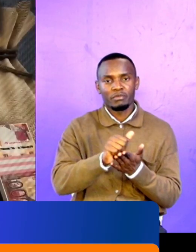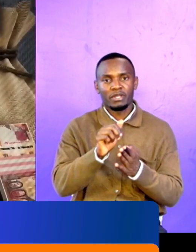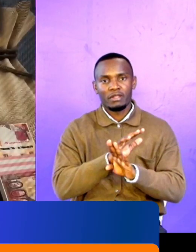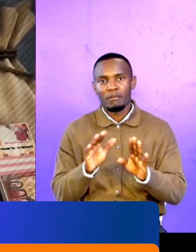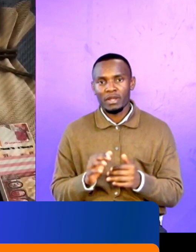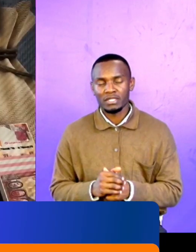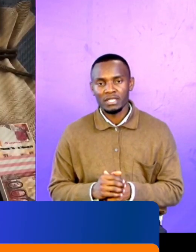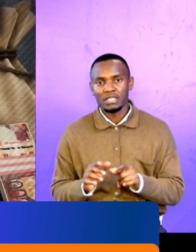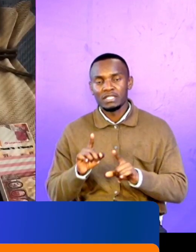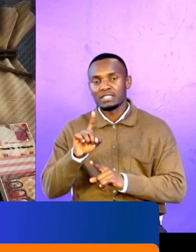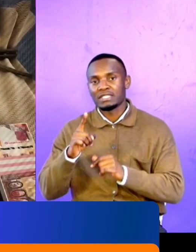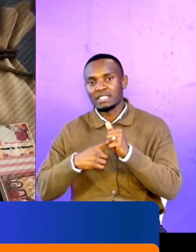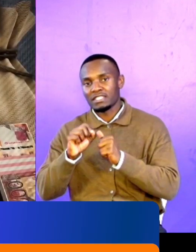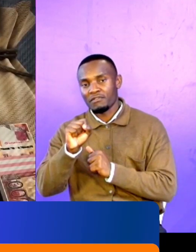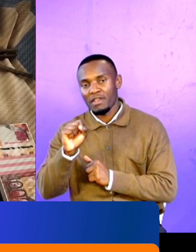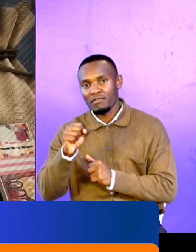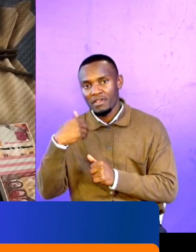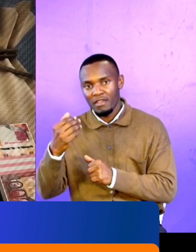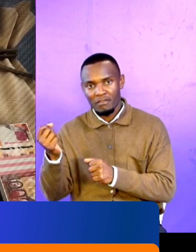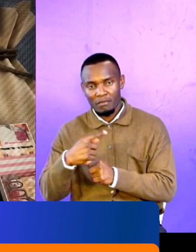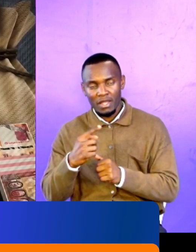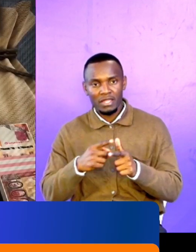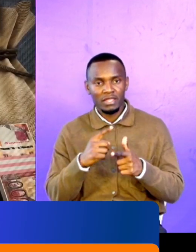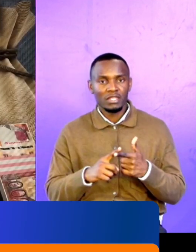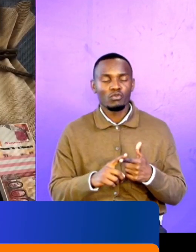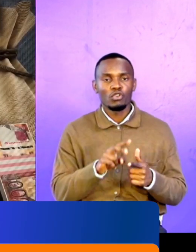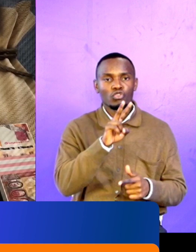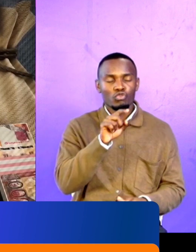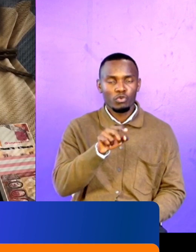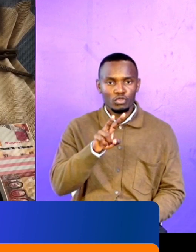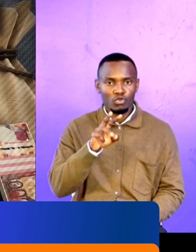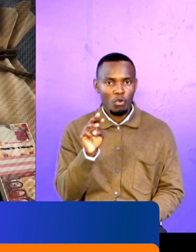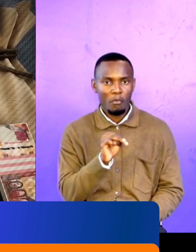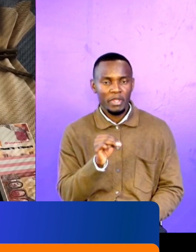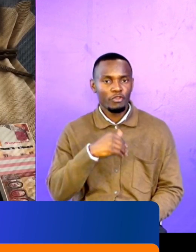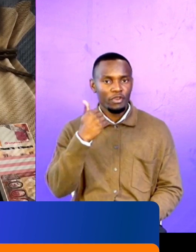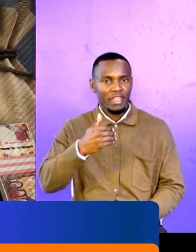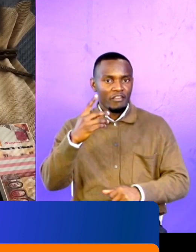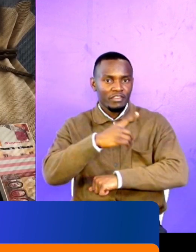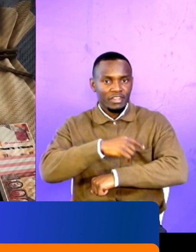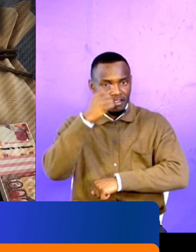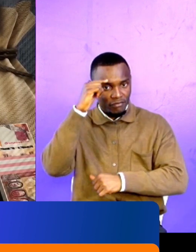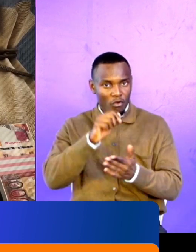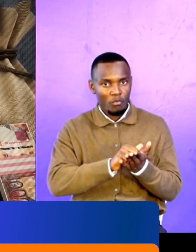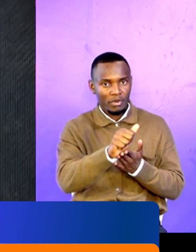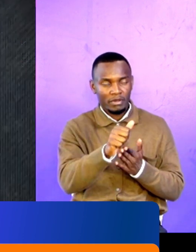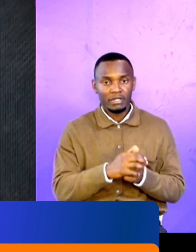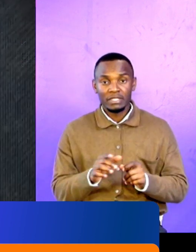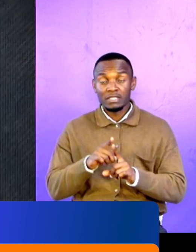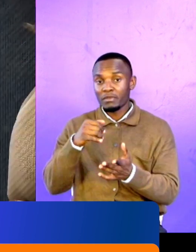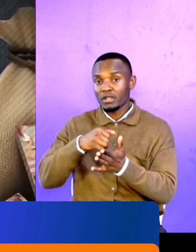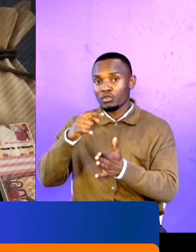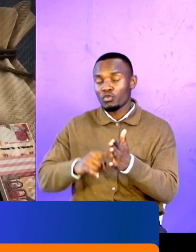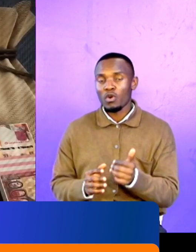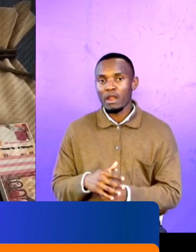and an average of 2.2 million per day for the services alone. Now, the services included paper used to print a